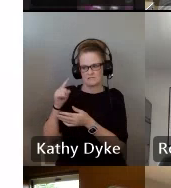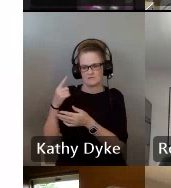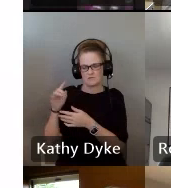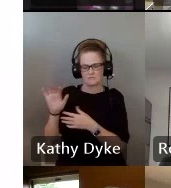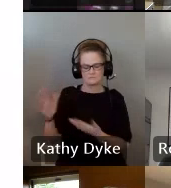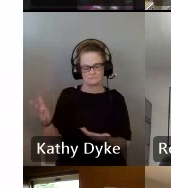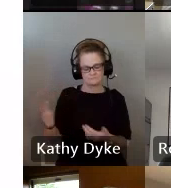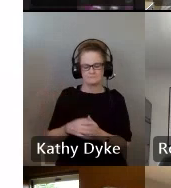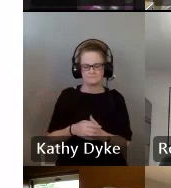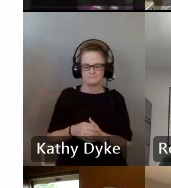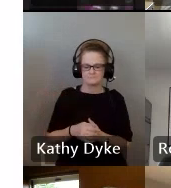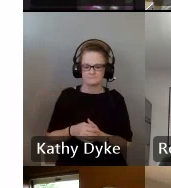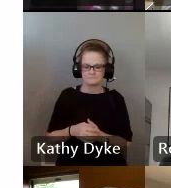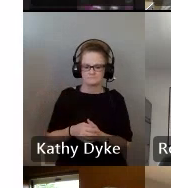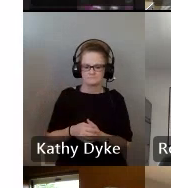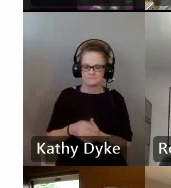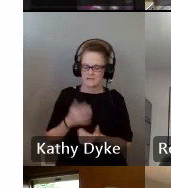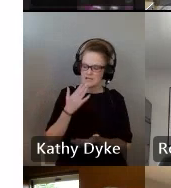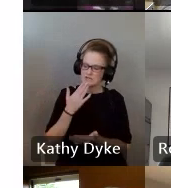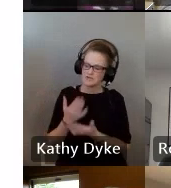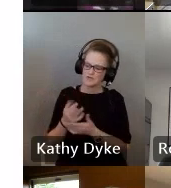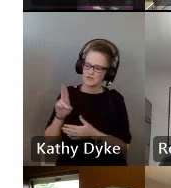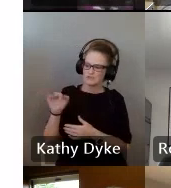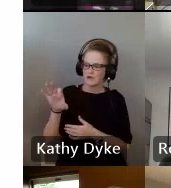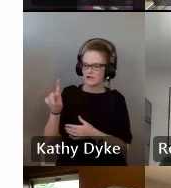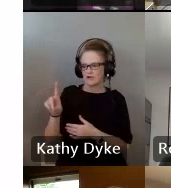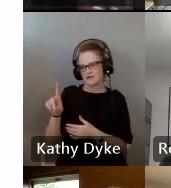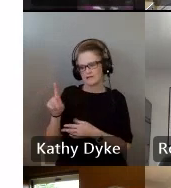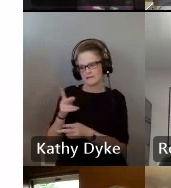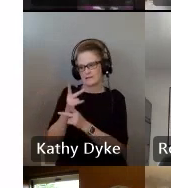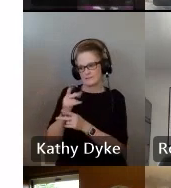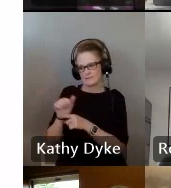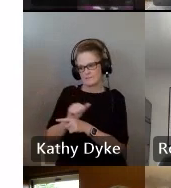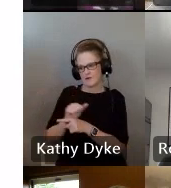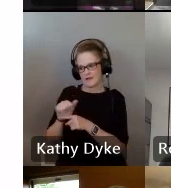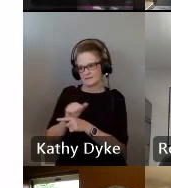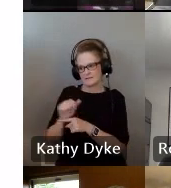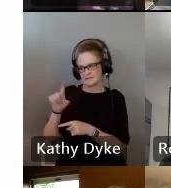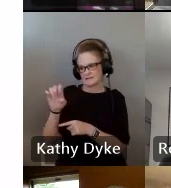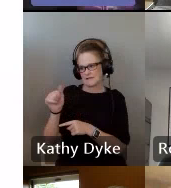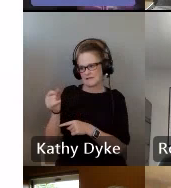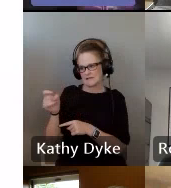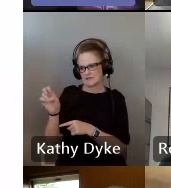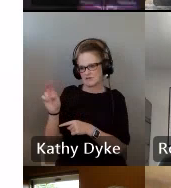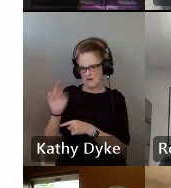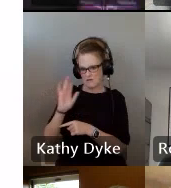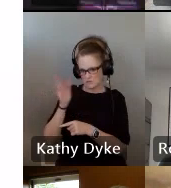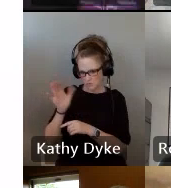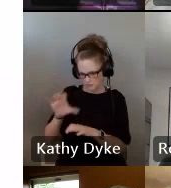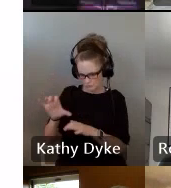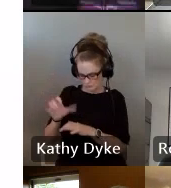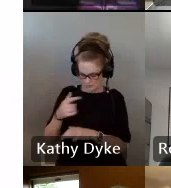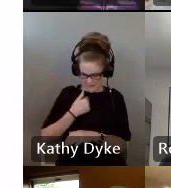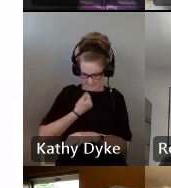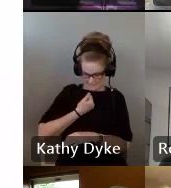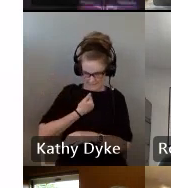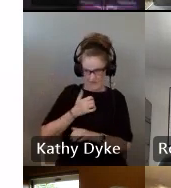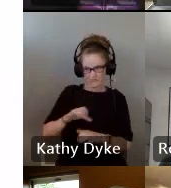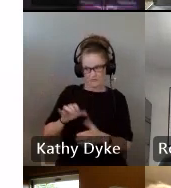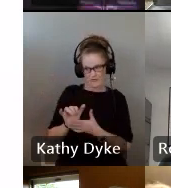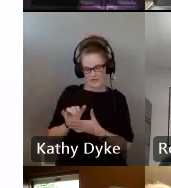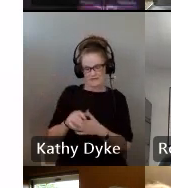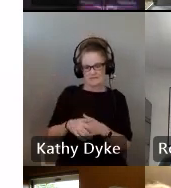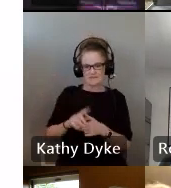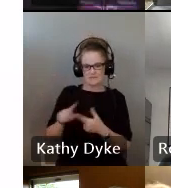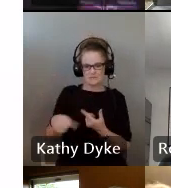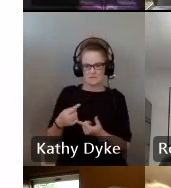Whatever, good record keeping practice that they would do, that the liaison might do. That's what I personally do when